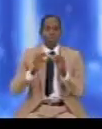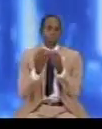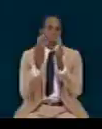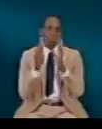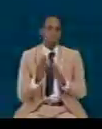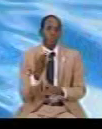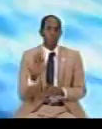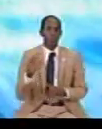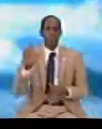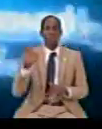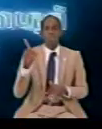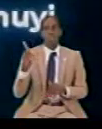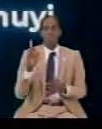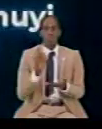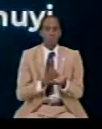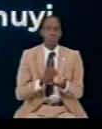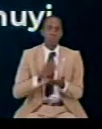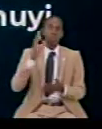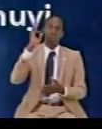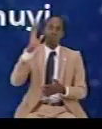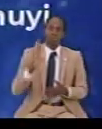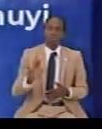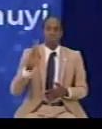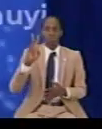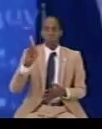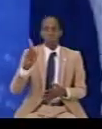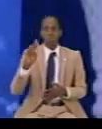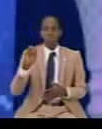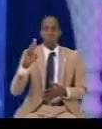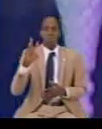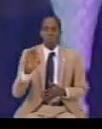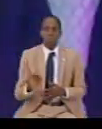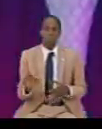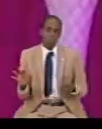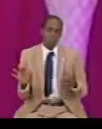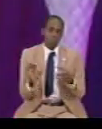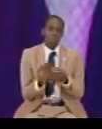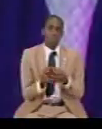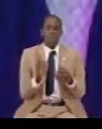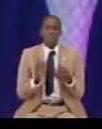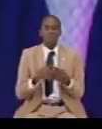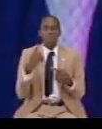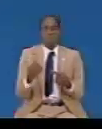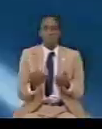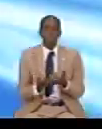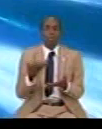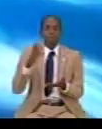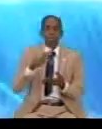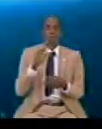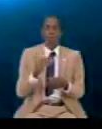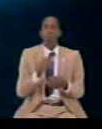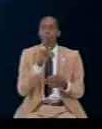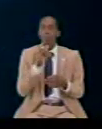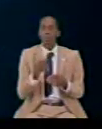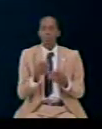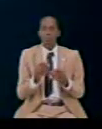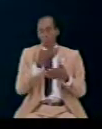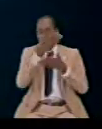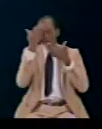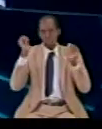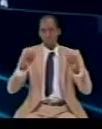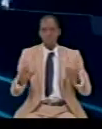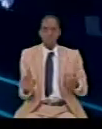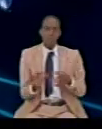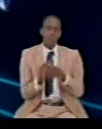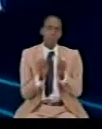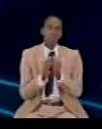GCK, Pastor Dr. W.F. Kumuyi, connects the world to an unforgettable encounter with the God of wonders.